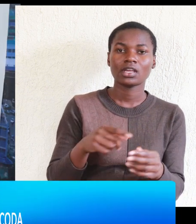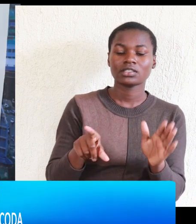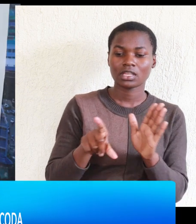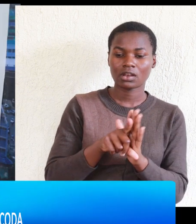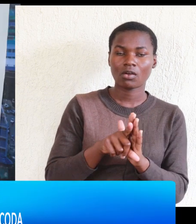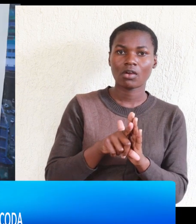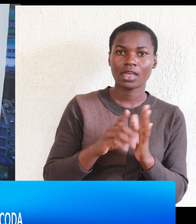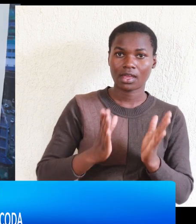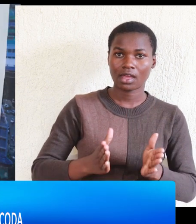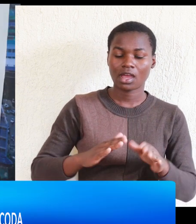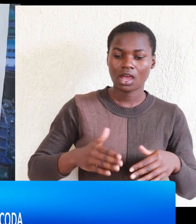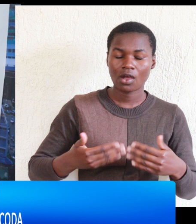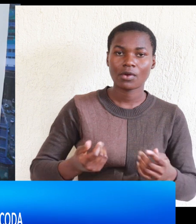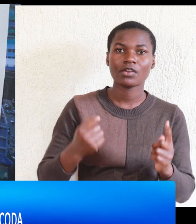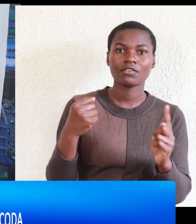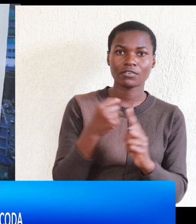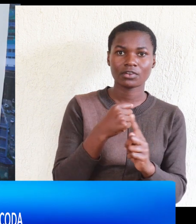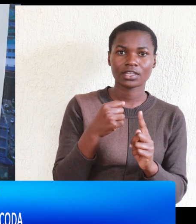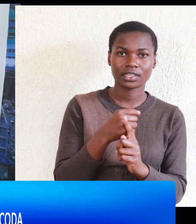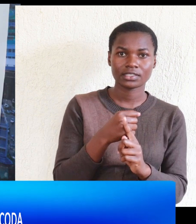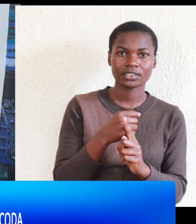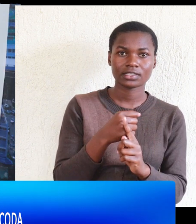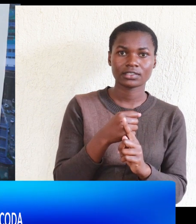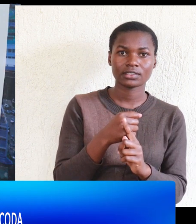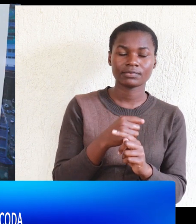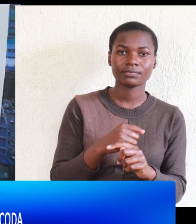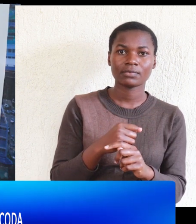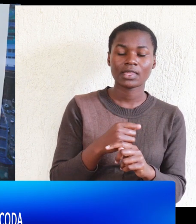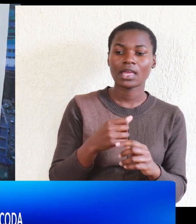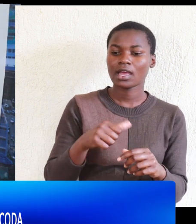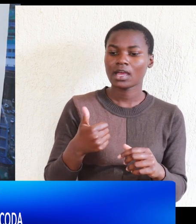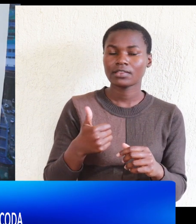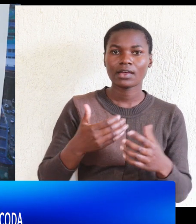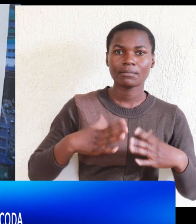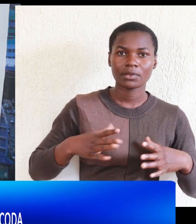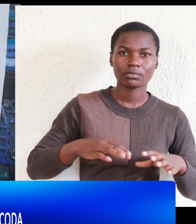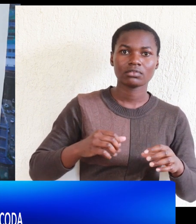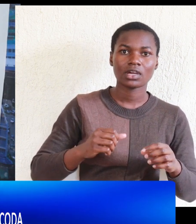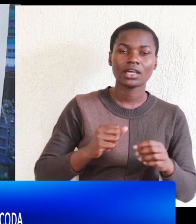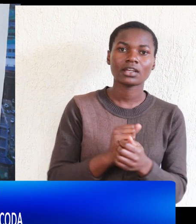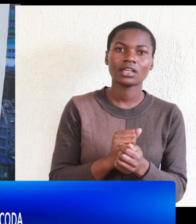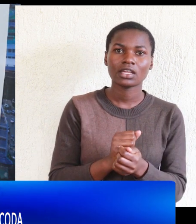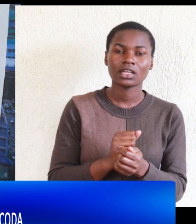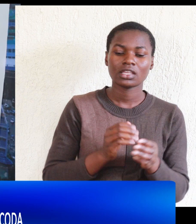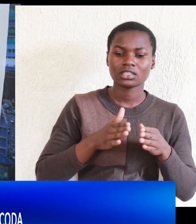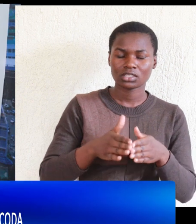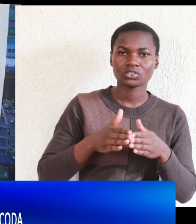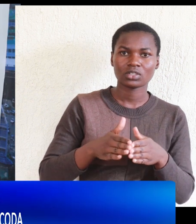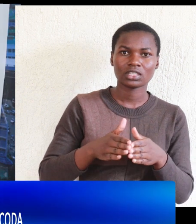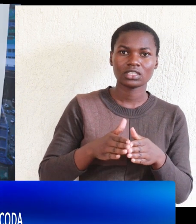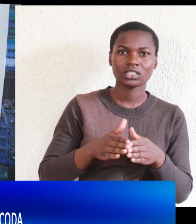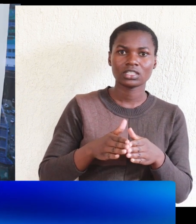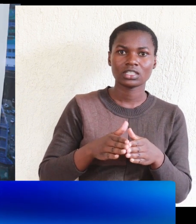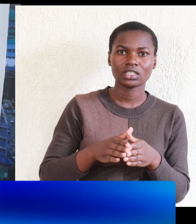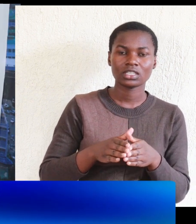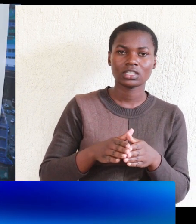for that break, of course, we still want to know, you as a lawyer now, how have you been able to advocate for person with disability by law now?